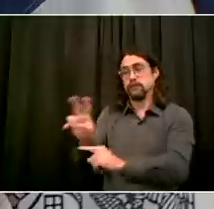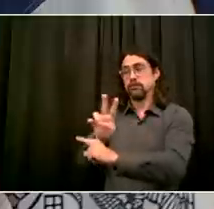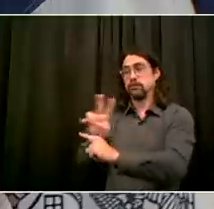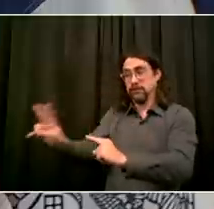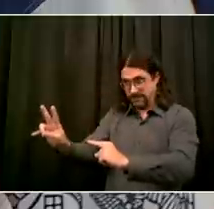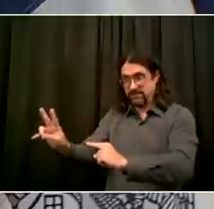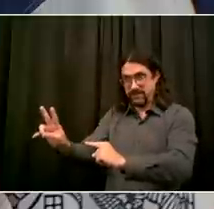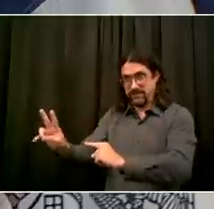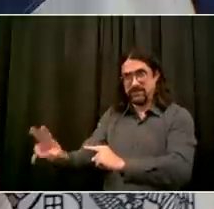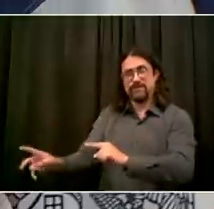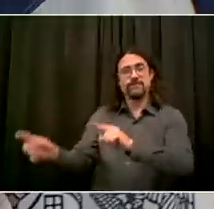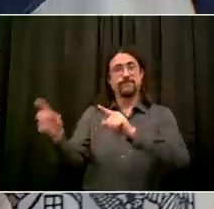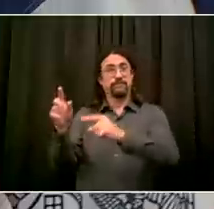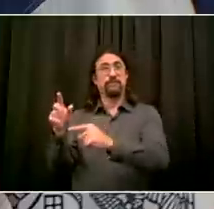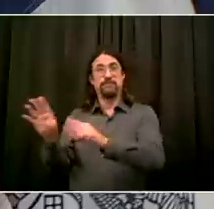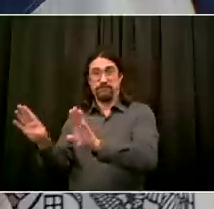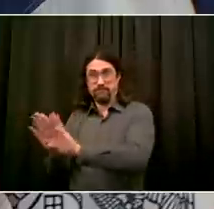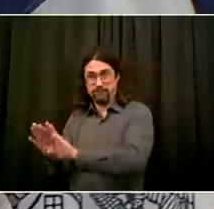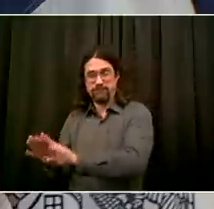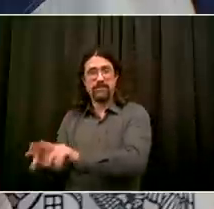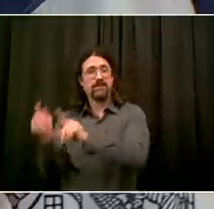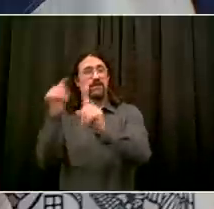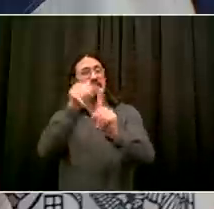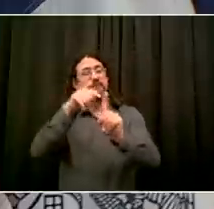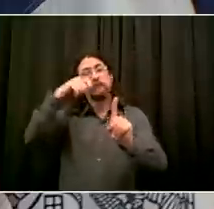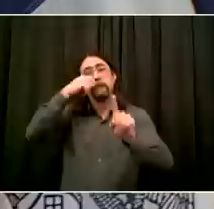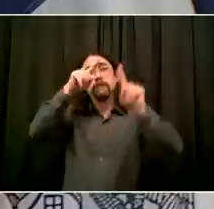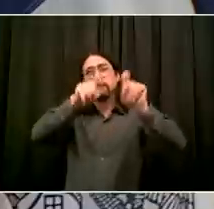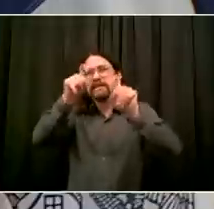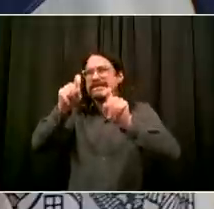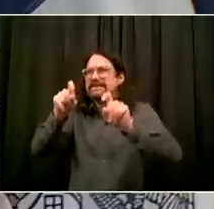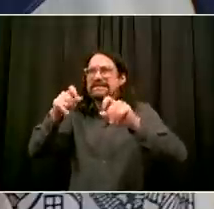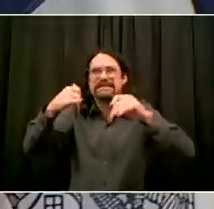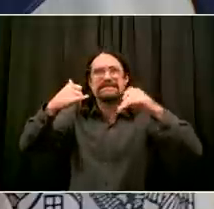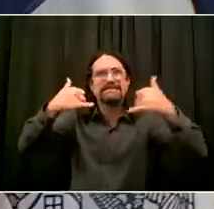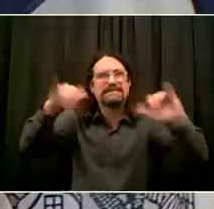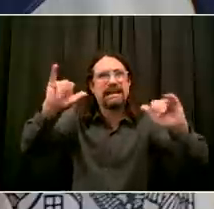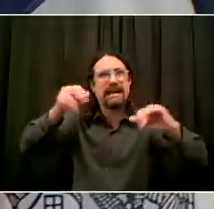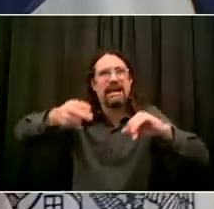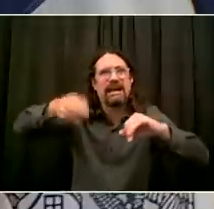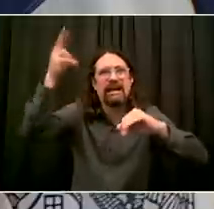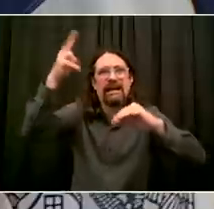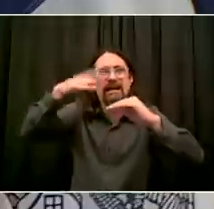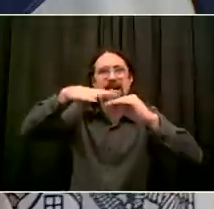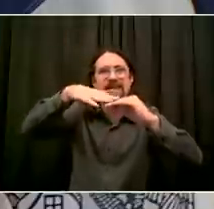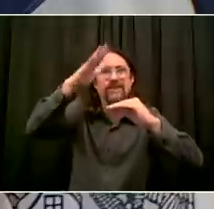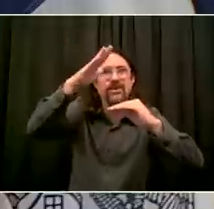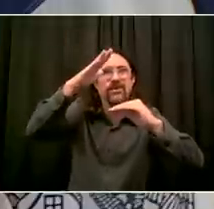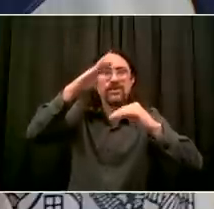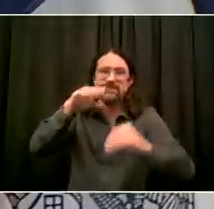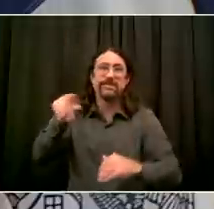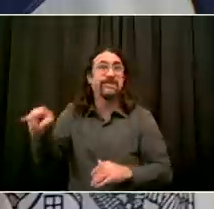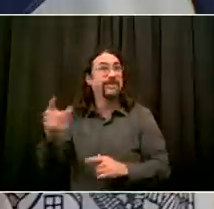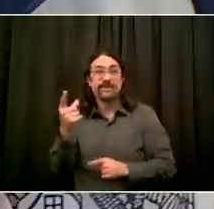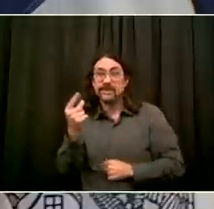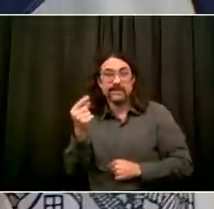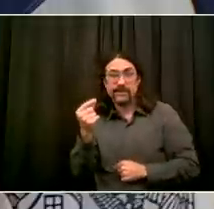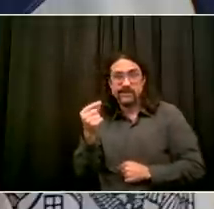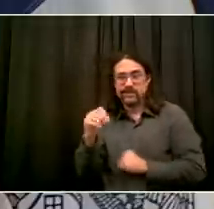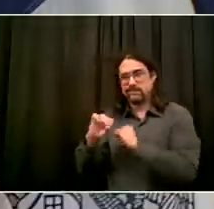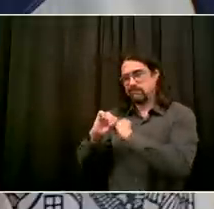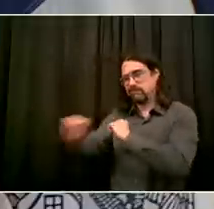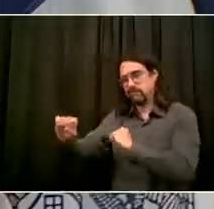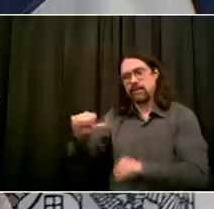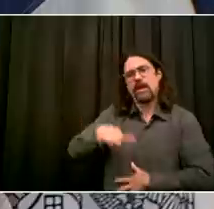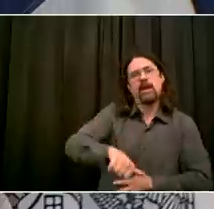can get this done in just a few weeks, maybe more like 3-4 weeks, but our goal is weeks